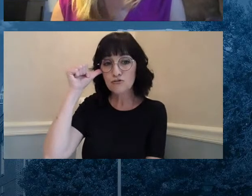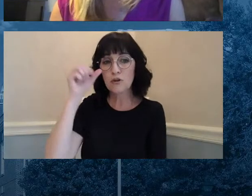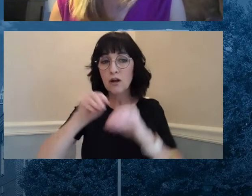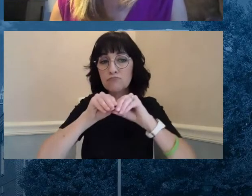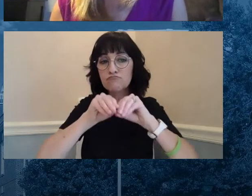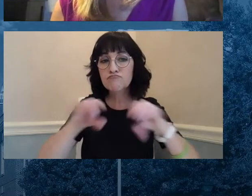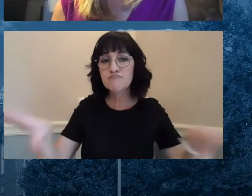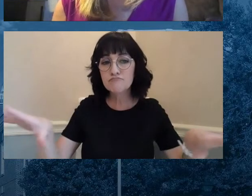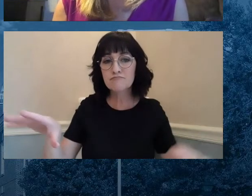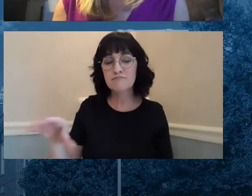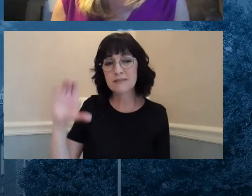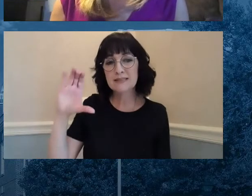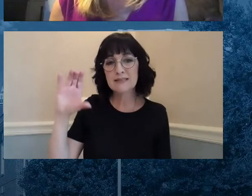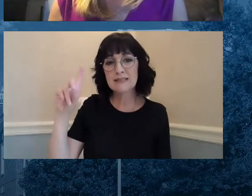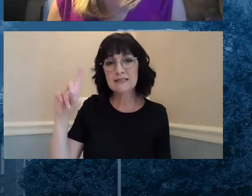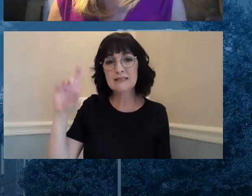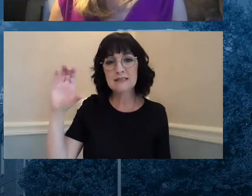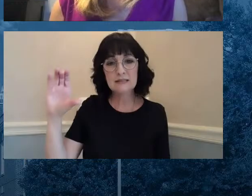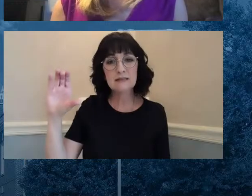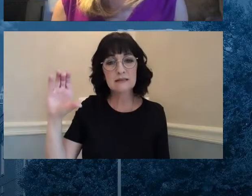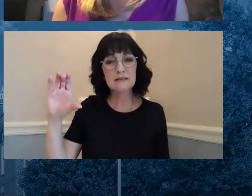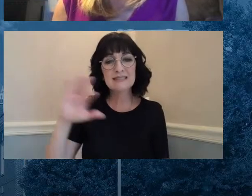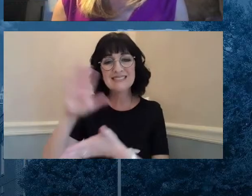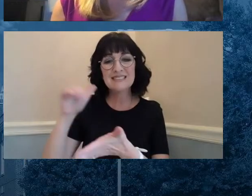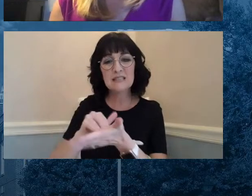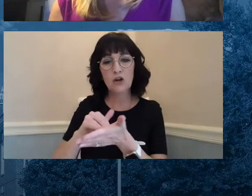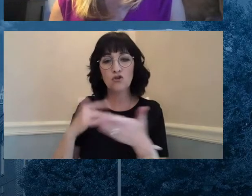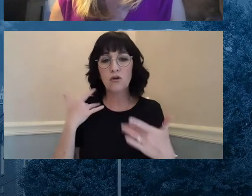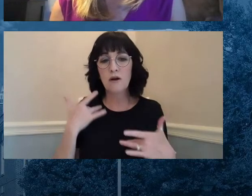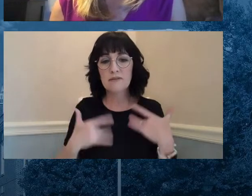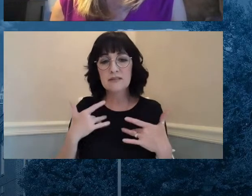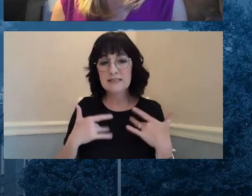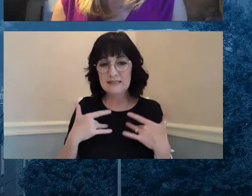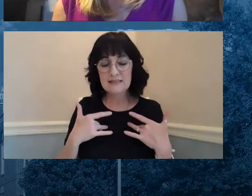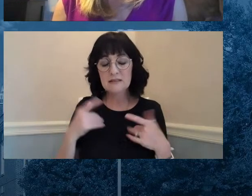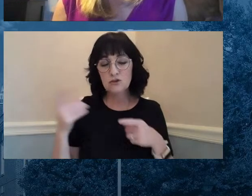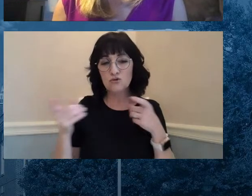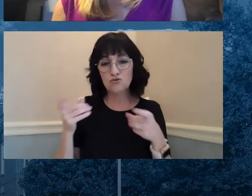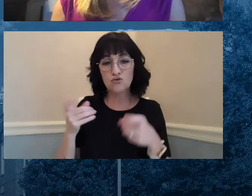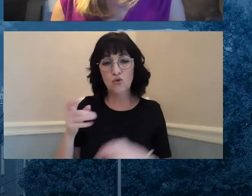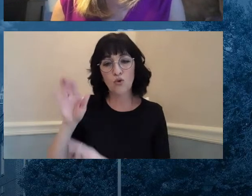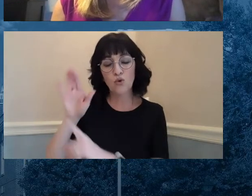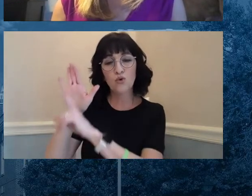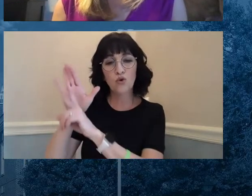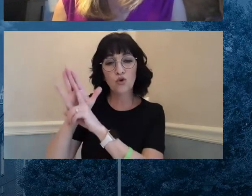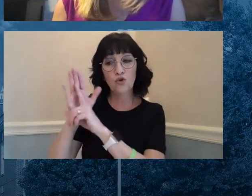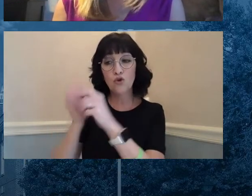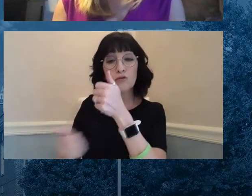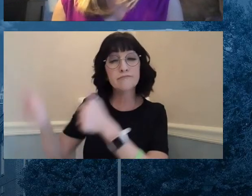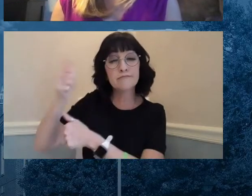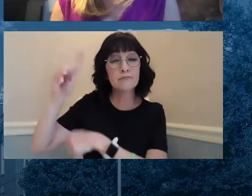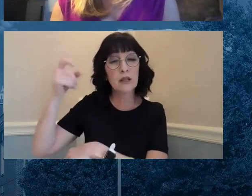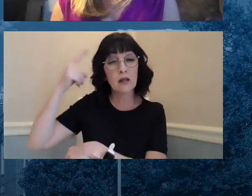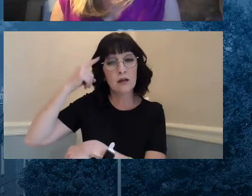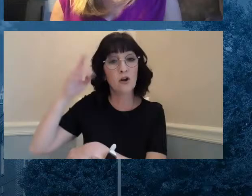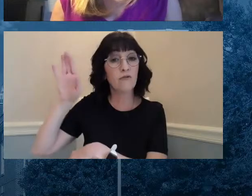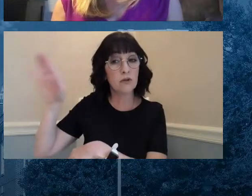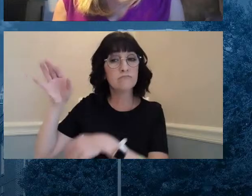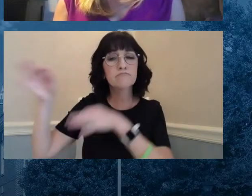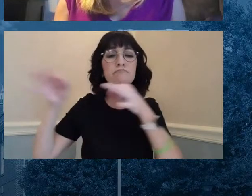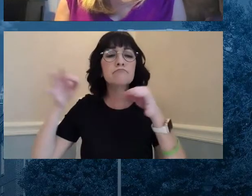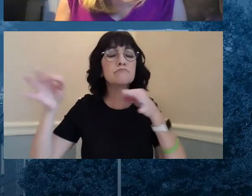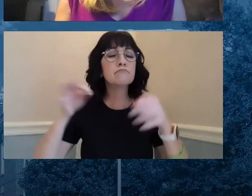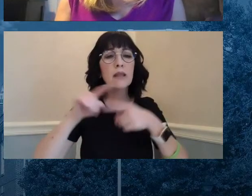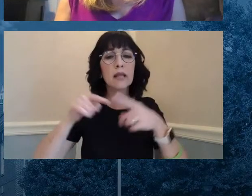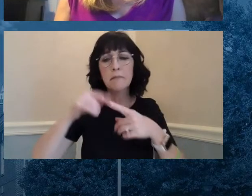We've been waiting for this based on CDC's review of the science related to mask wearing